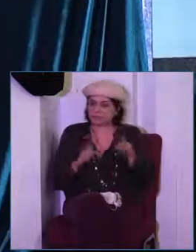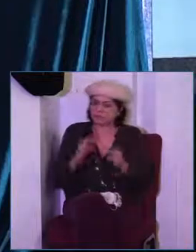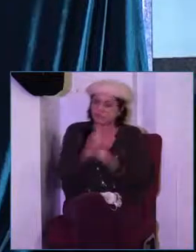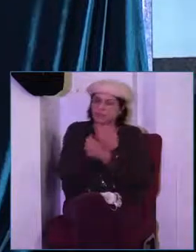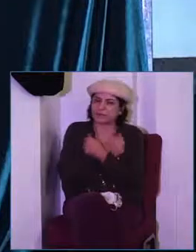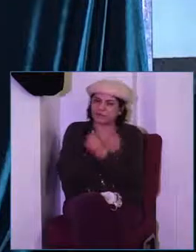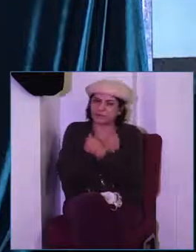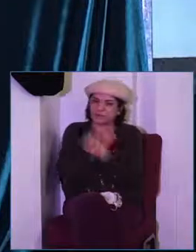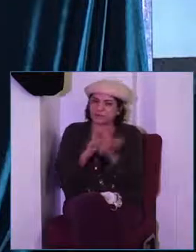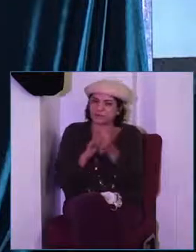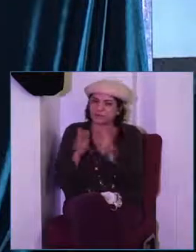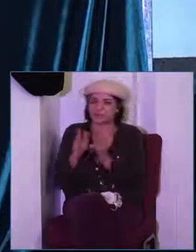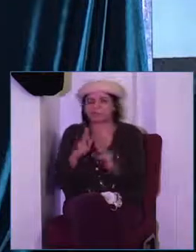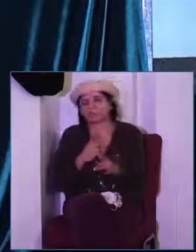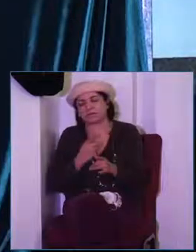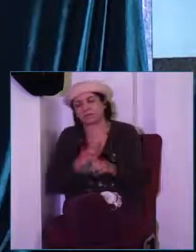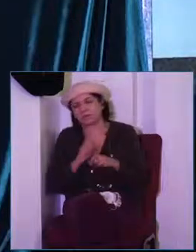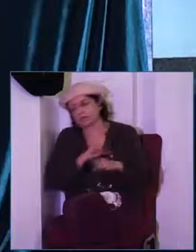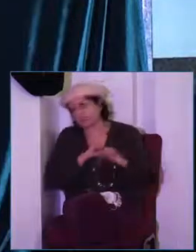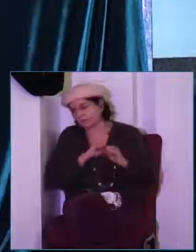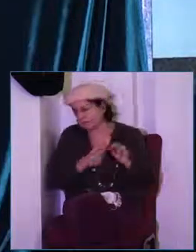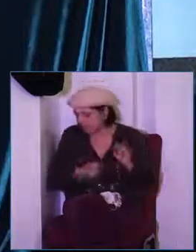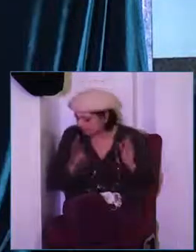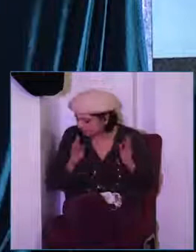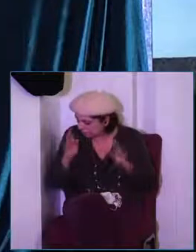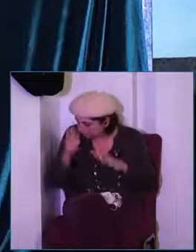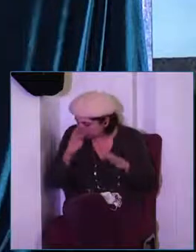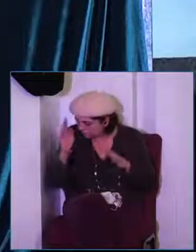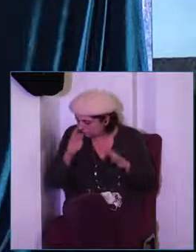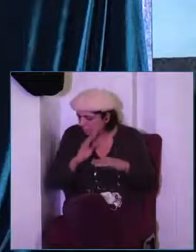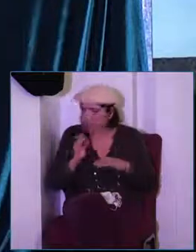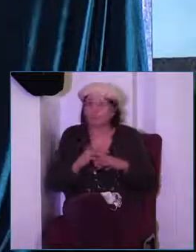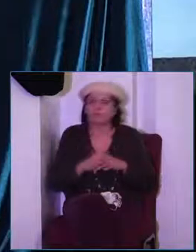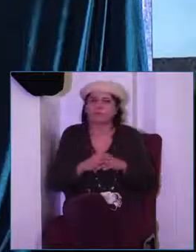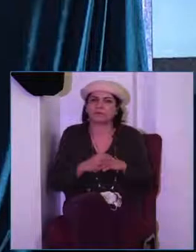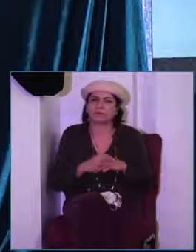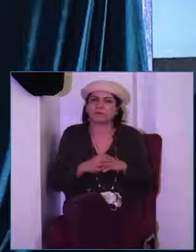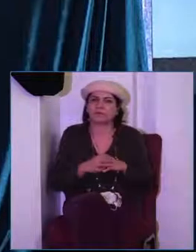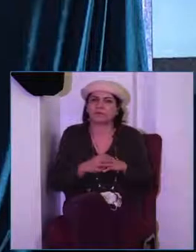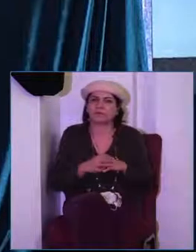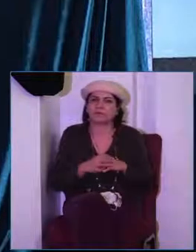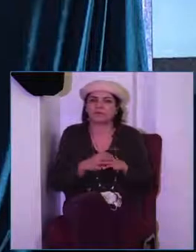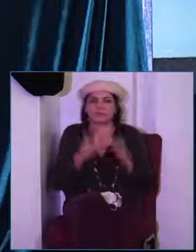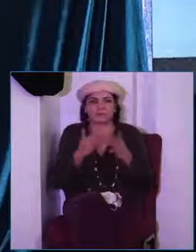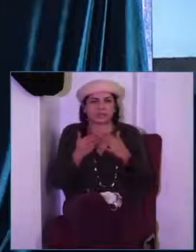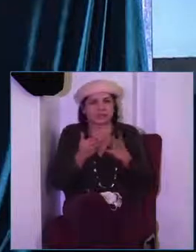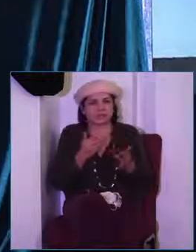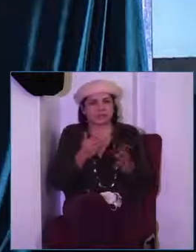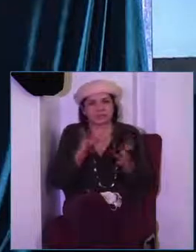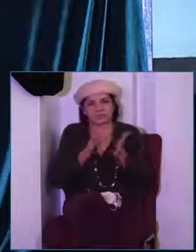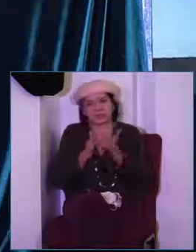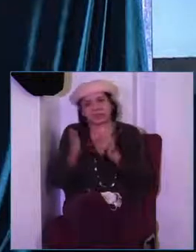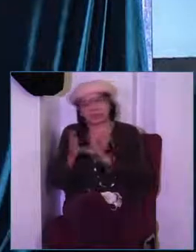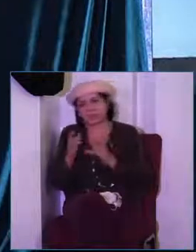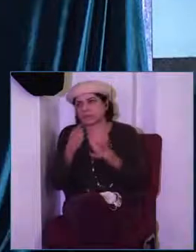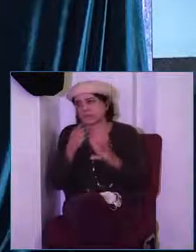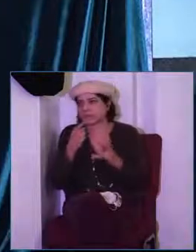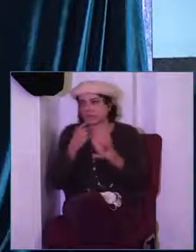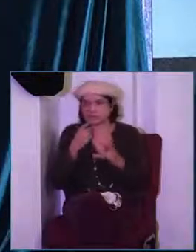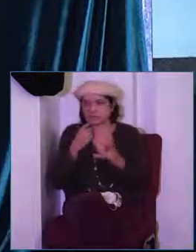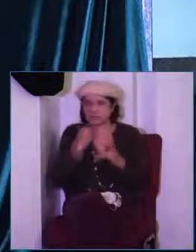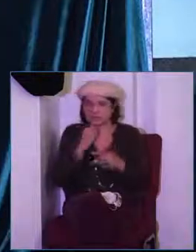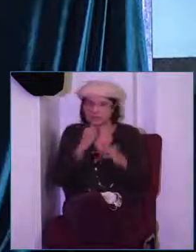were really upset. Their hearts were troubled. So even though Jesus said, don't let your heart